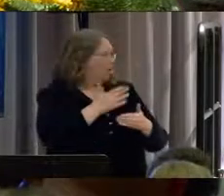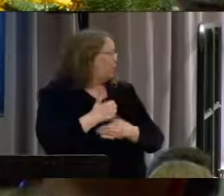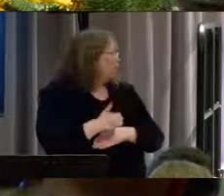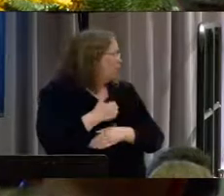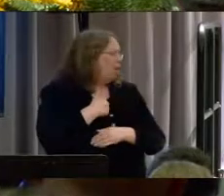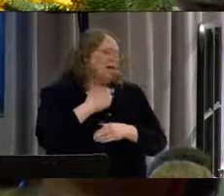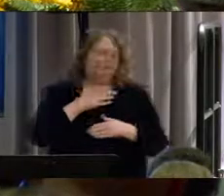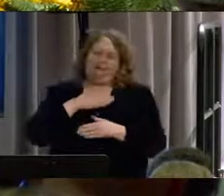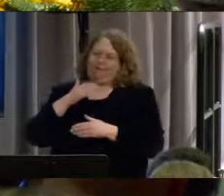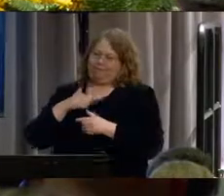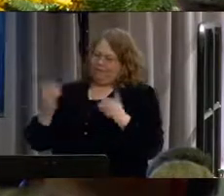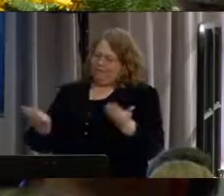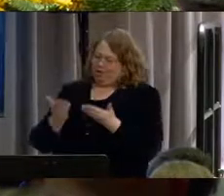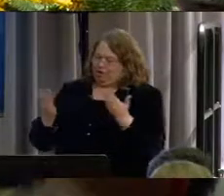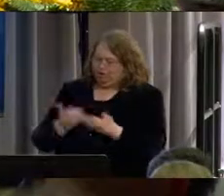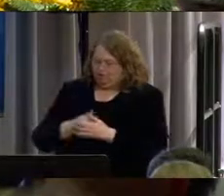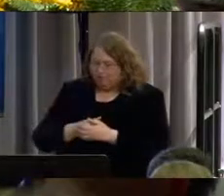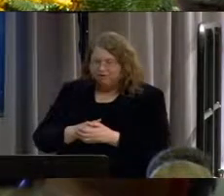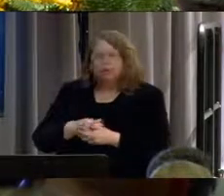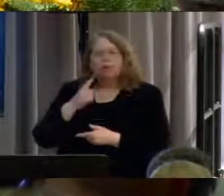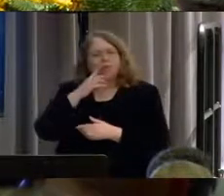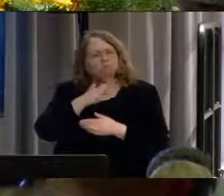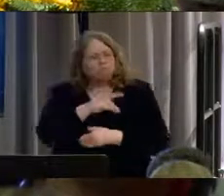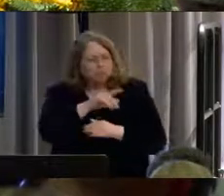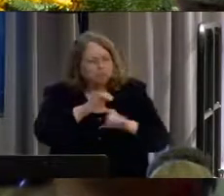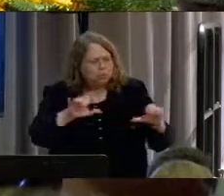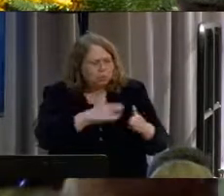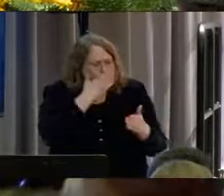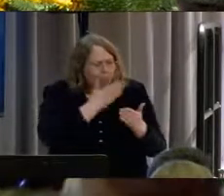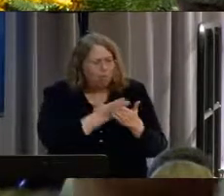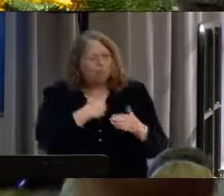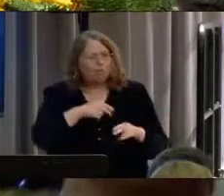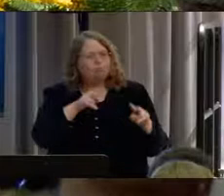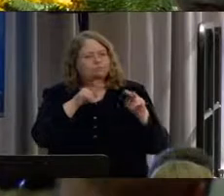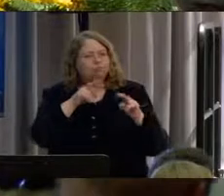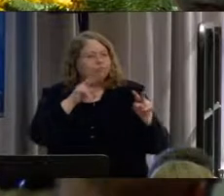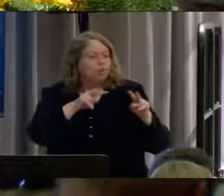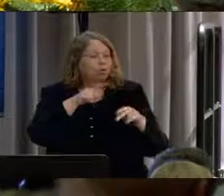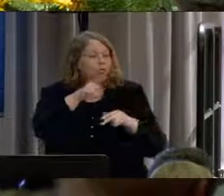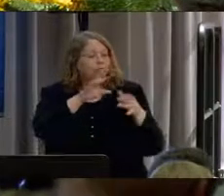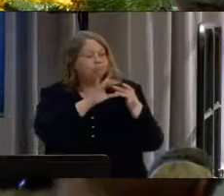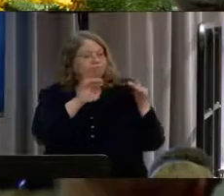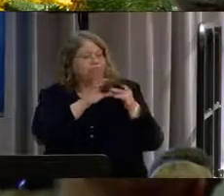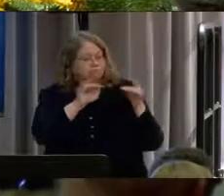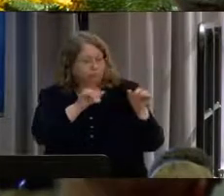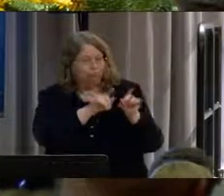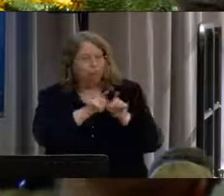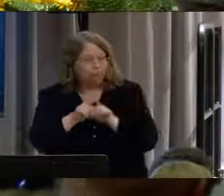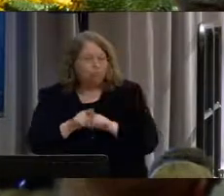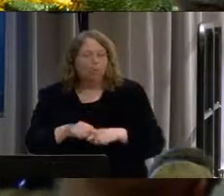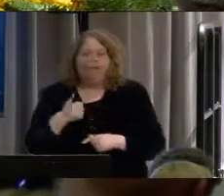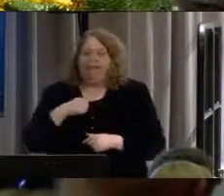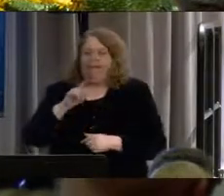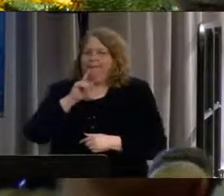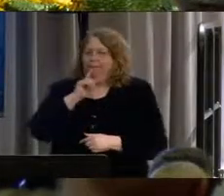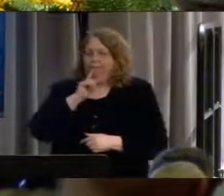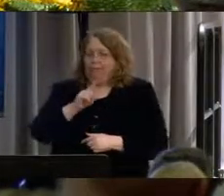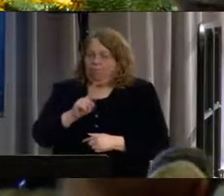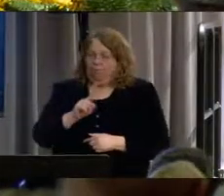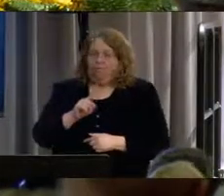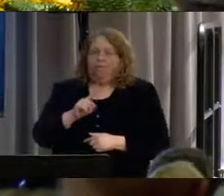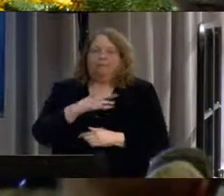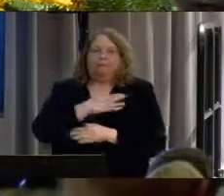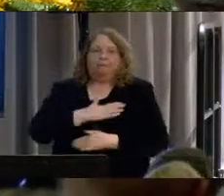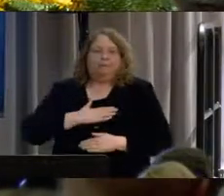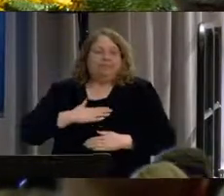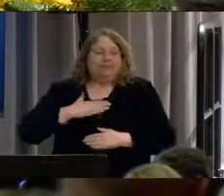and we're delighted that you've done so well, and we look forward to hearing from you soon. I'm also really pleased to